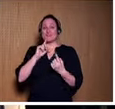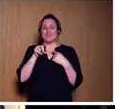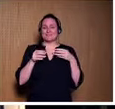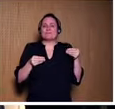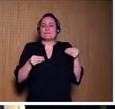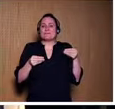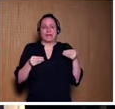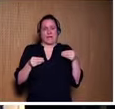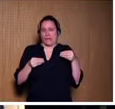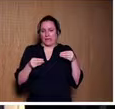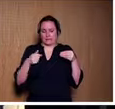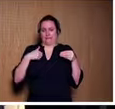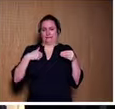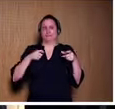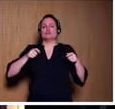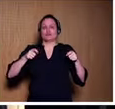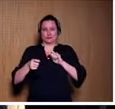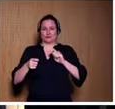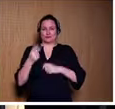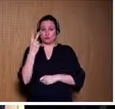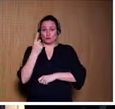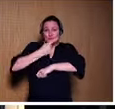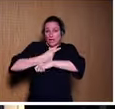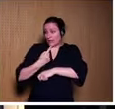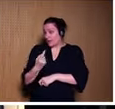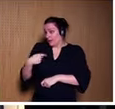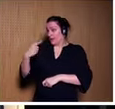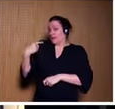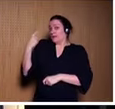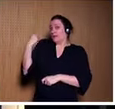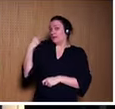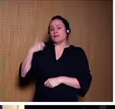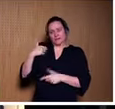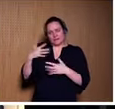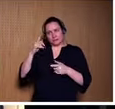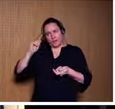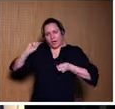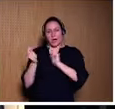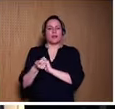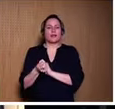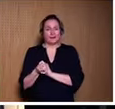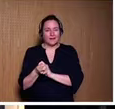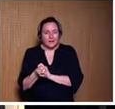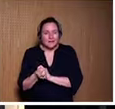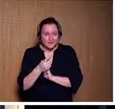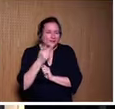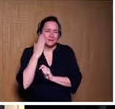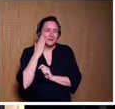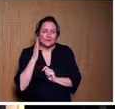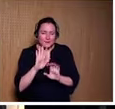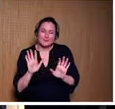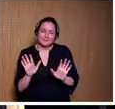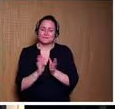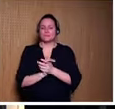of 2 days ago, my thinking on this. Okay. So, I think some people know what I'm talking about. Let's hear about it.